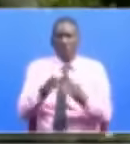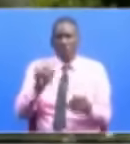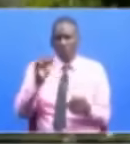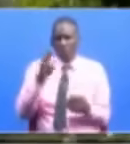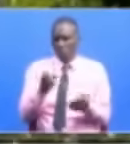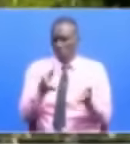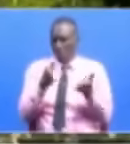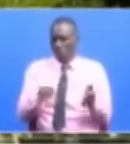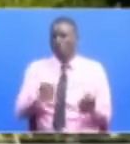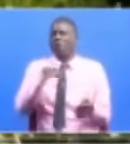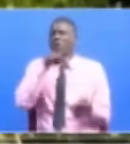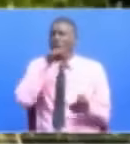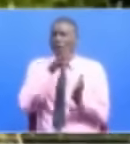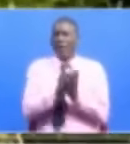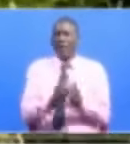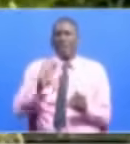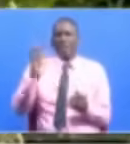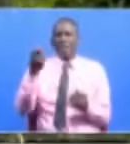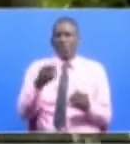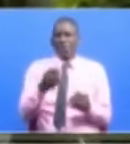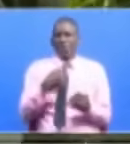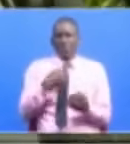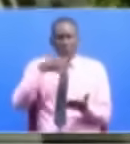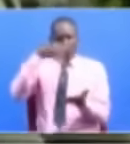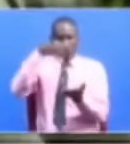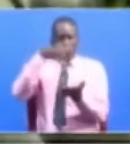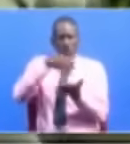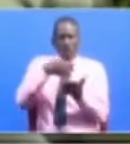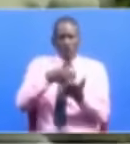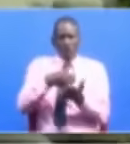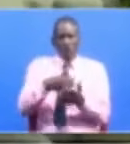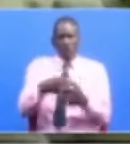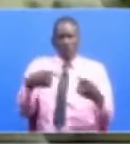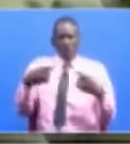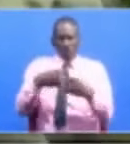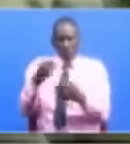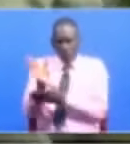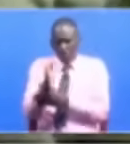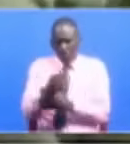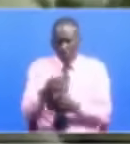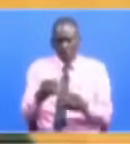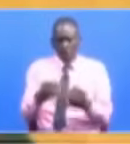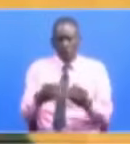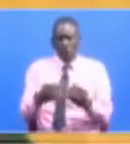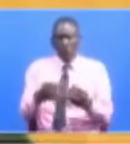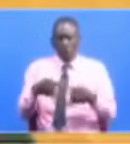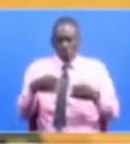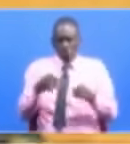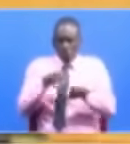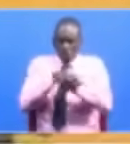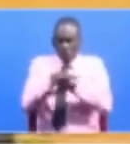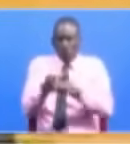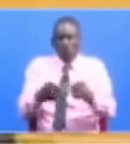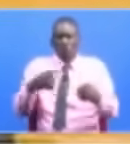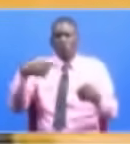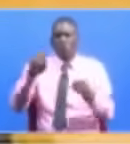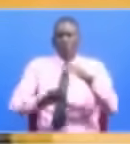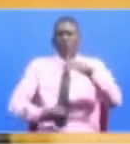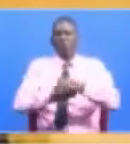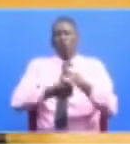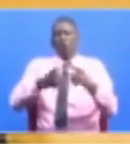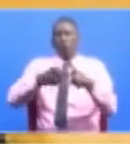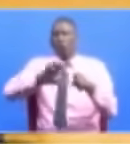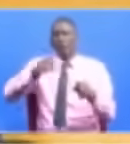leadership. Now Odinga and Kenya will have to engage in shuttle diplomacy to win over support from other